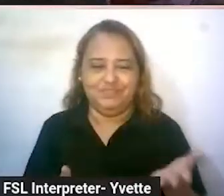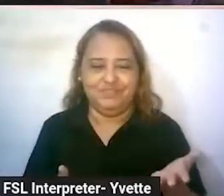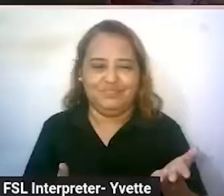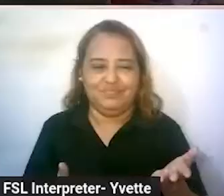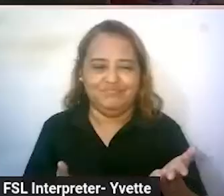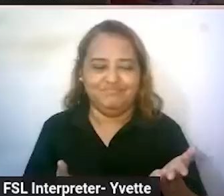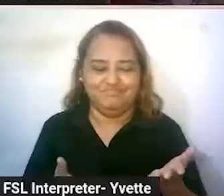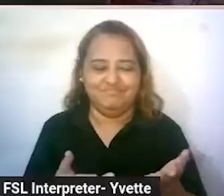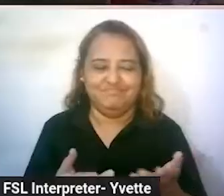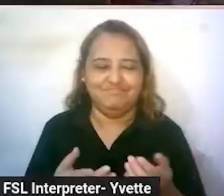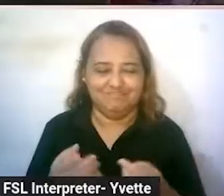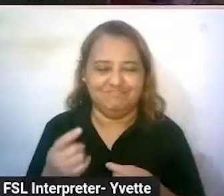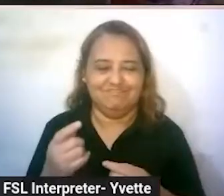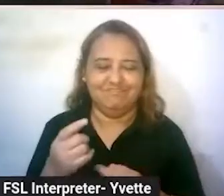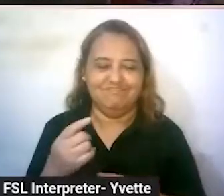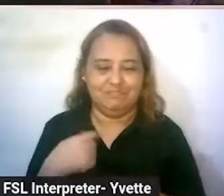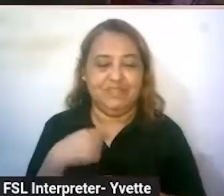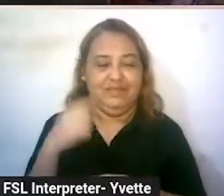that. Kasi